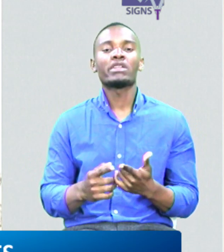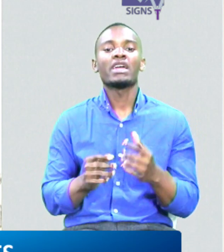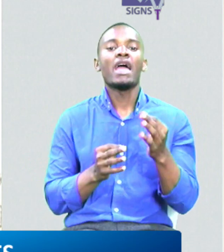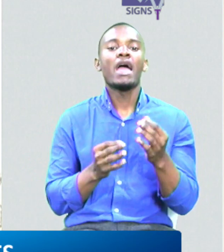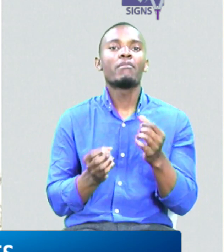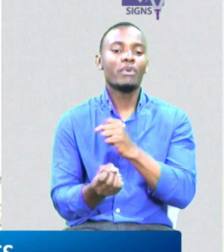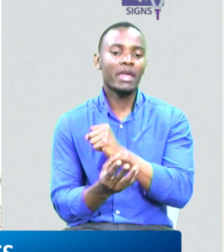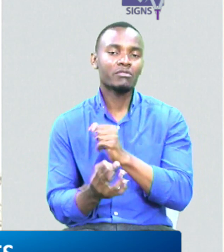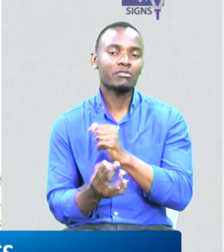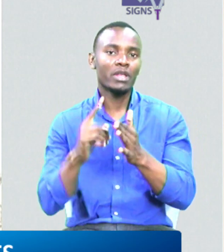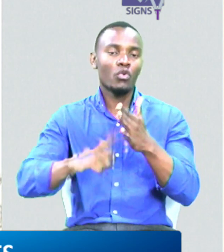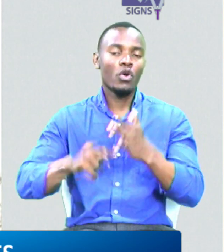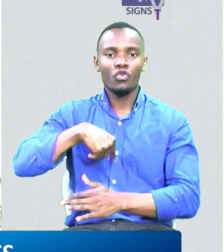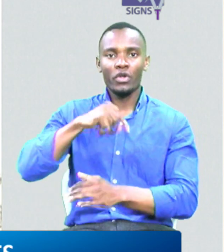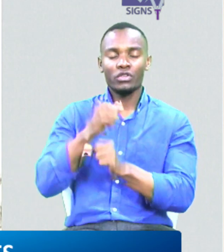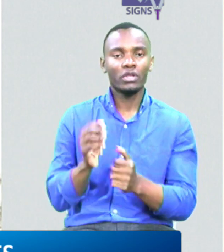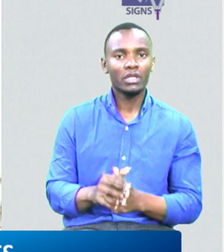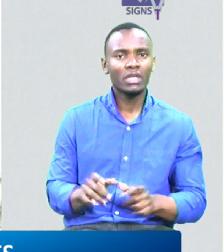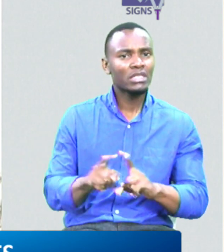talks for government.